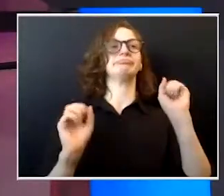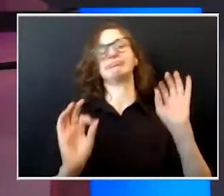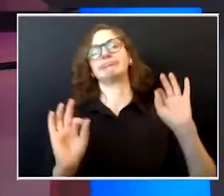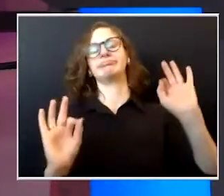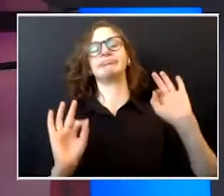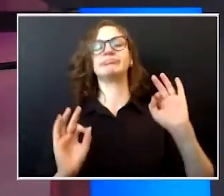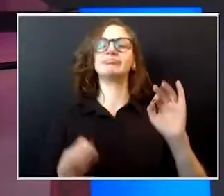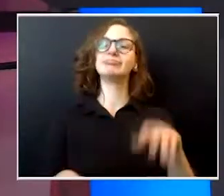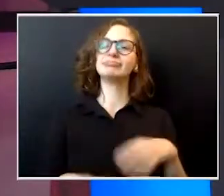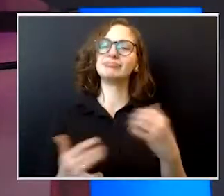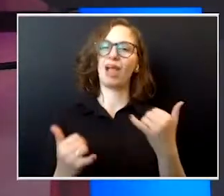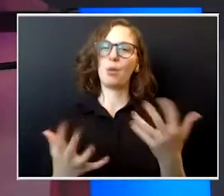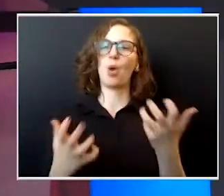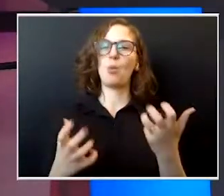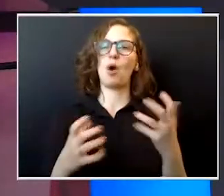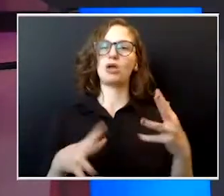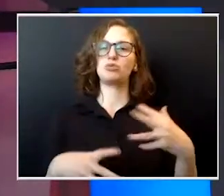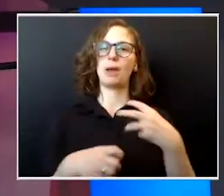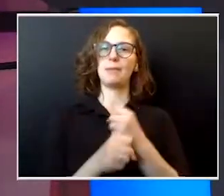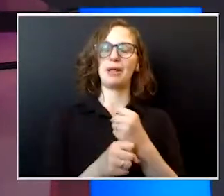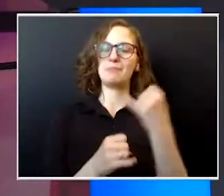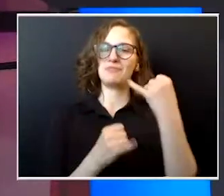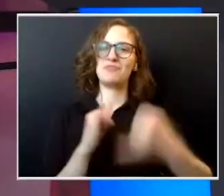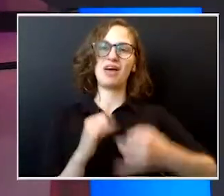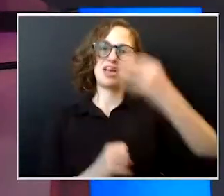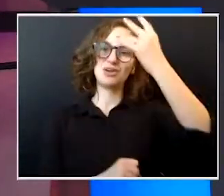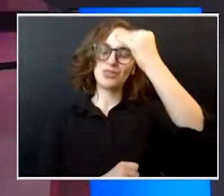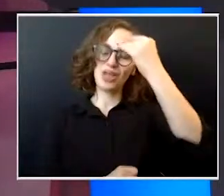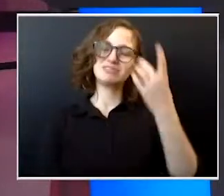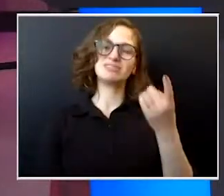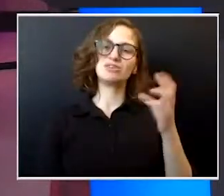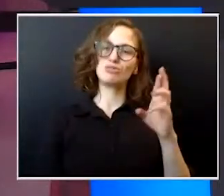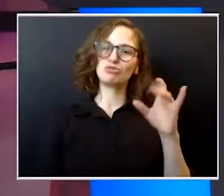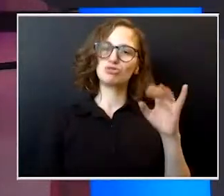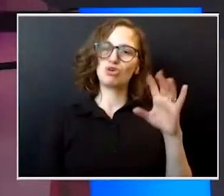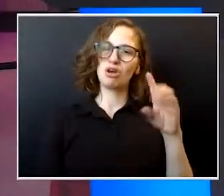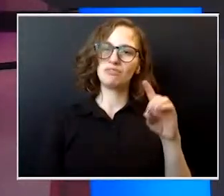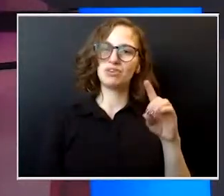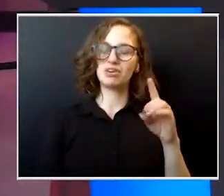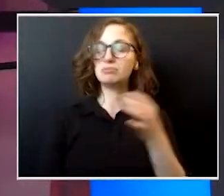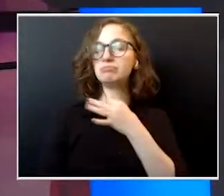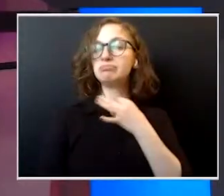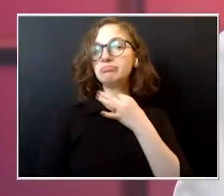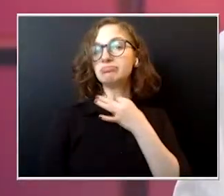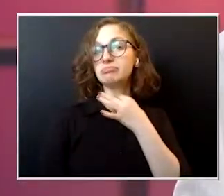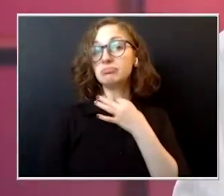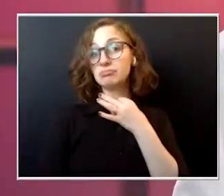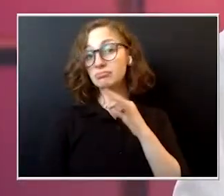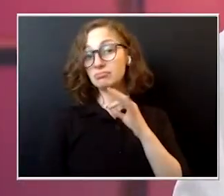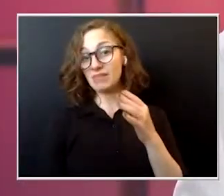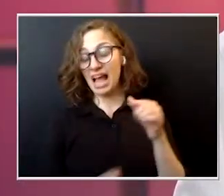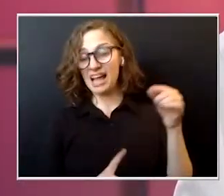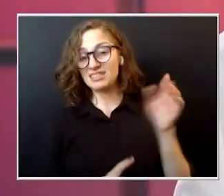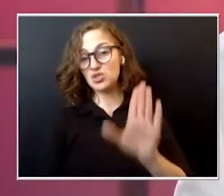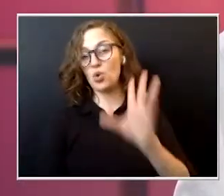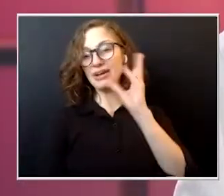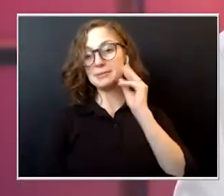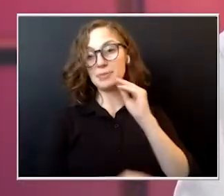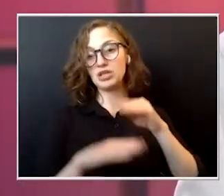this program. And Dr. Crawford, I want to ask you, do you think this has shaped how you practice medicine?